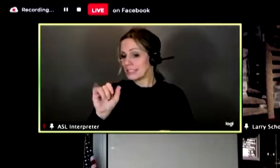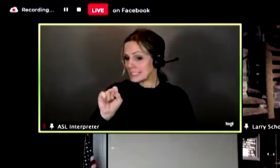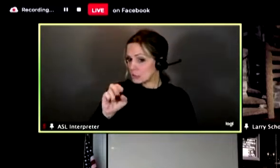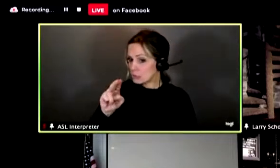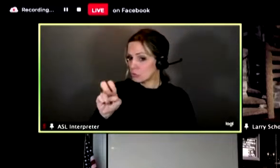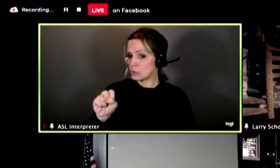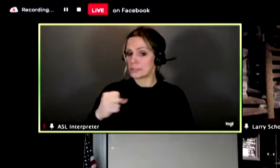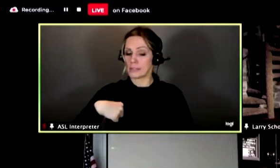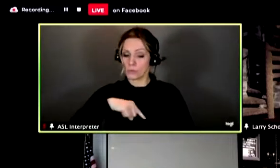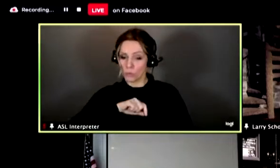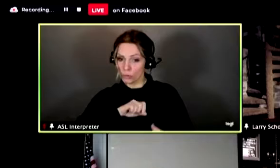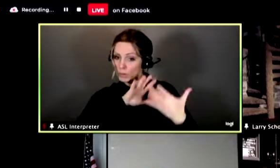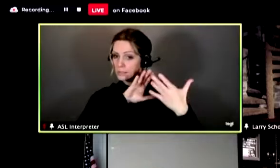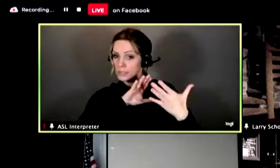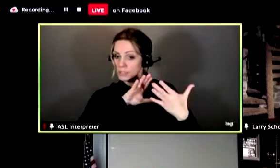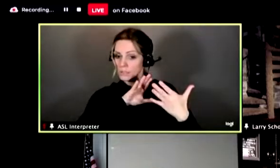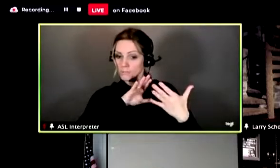of all ages.